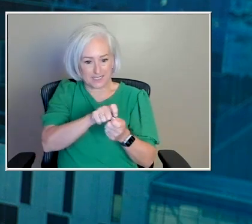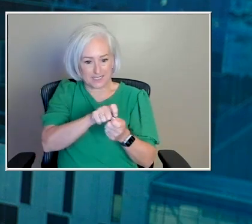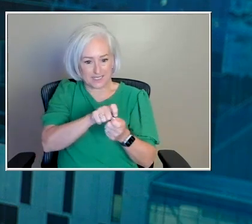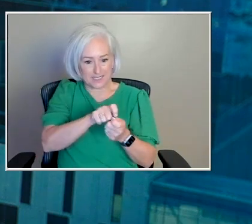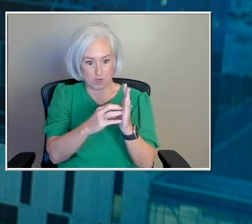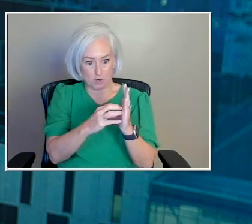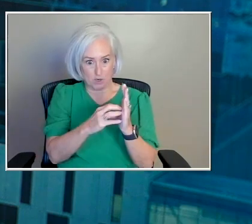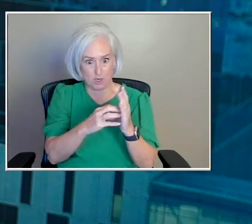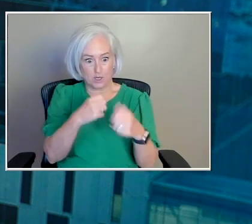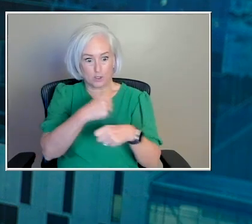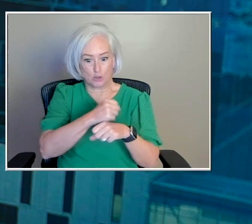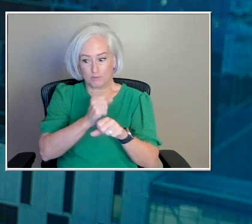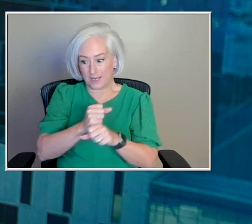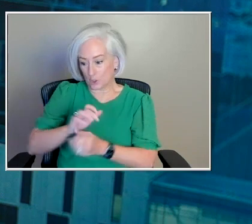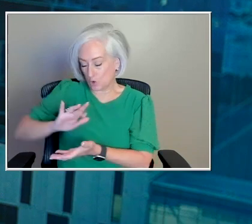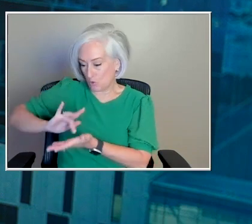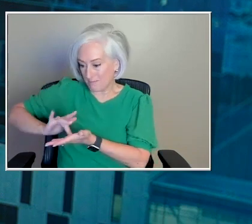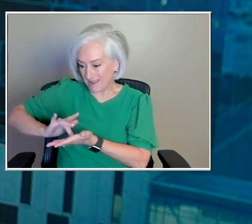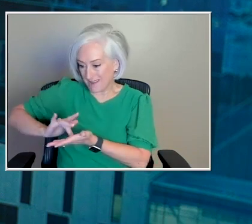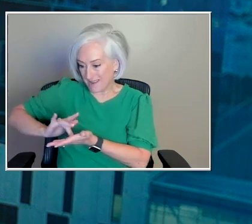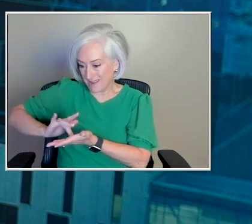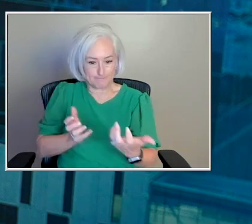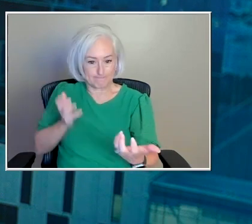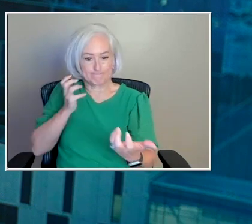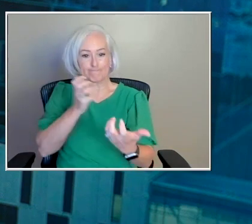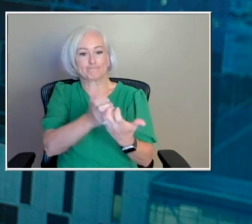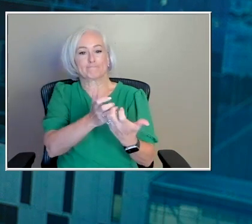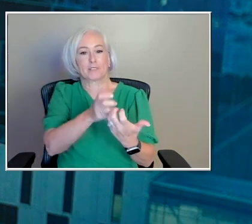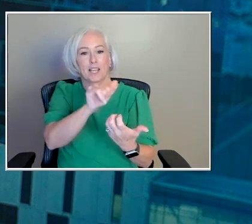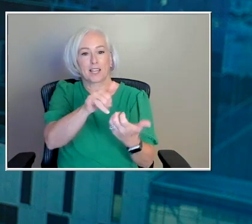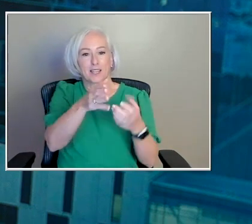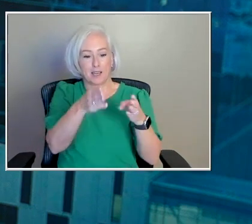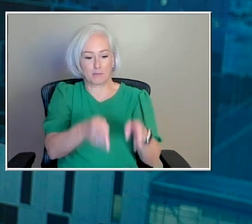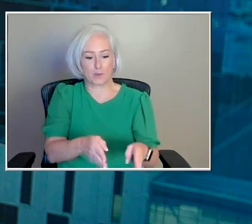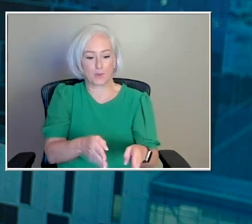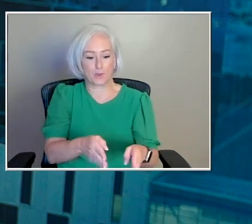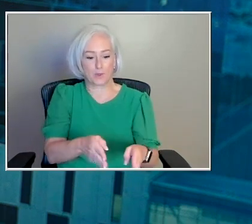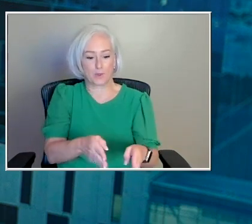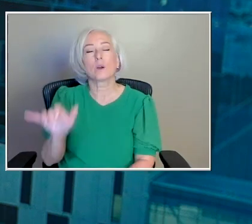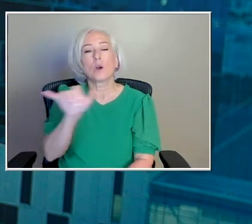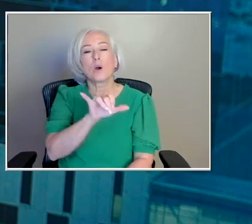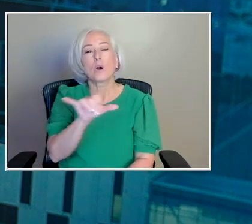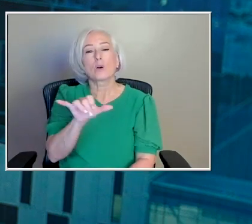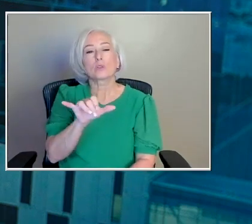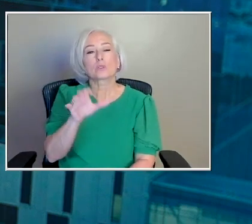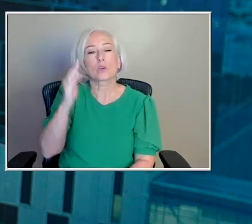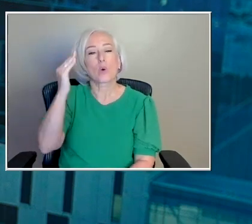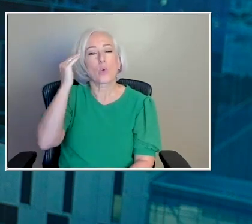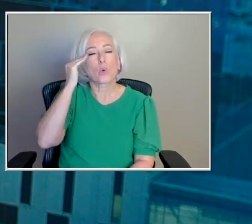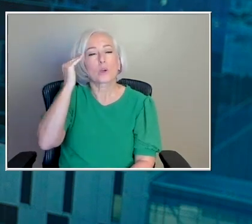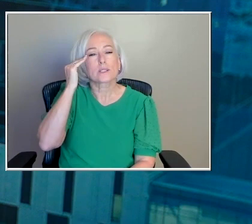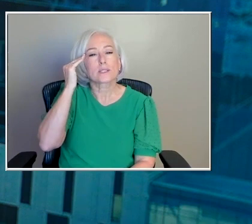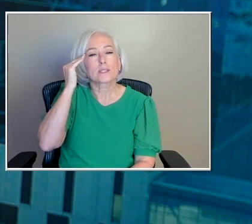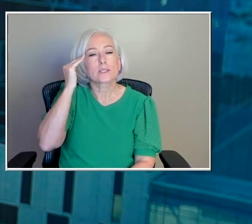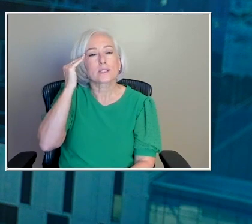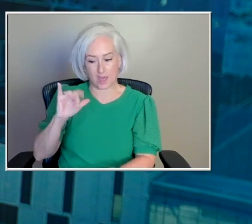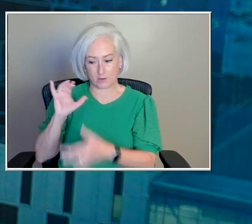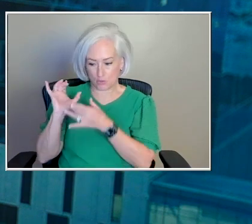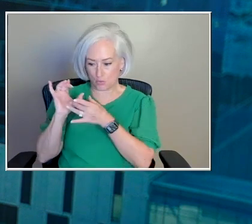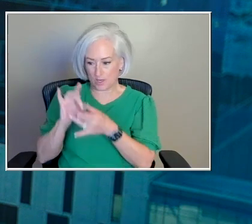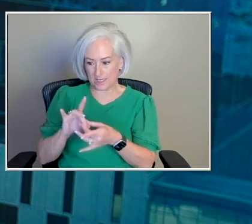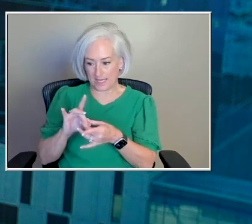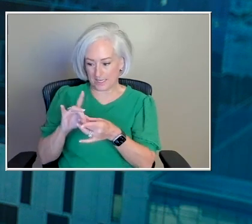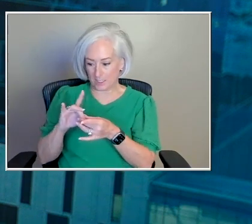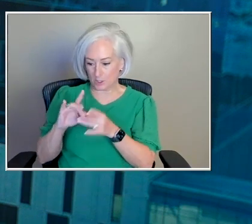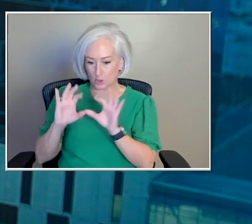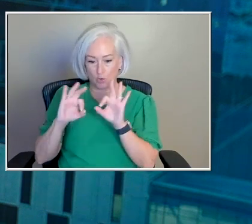of breast cancer treatment. We also want to pay attention that could this be familial? Is this something that's getting passed down? Because